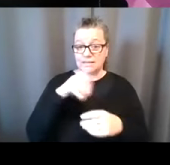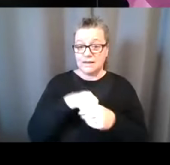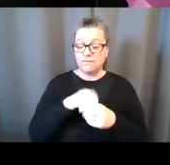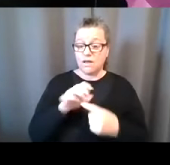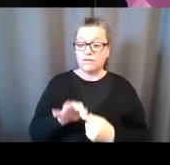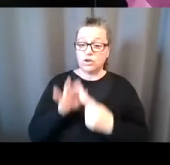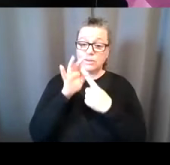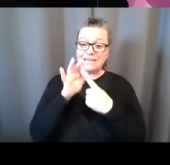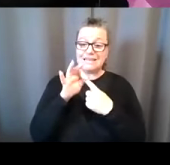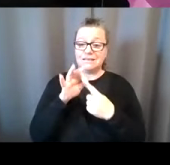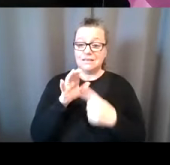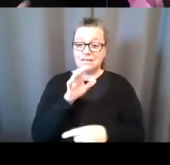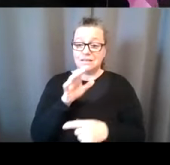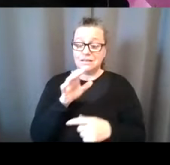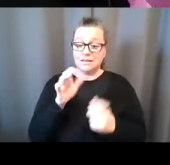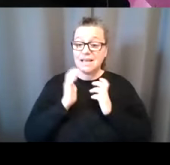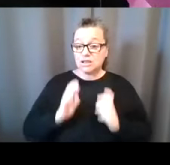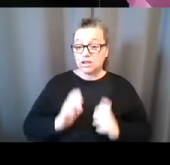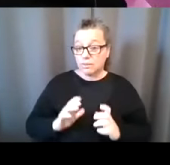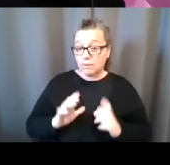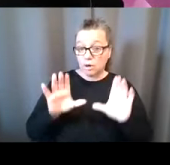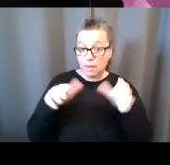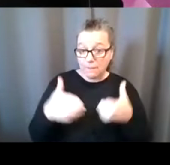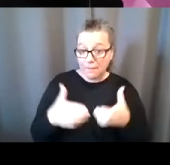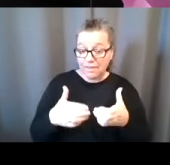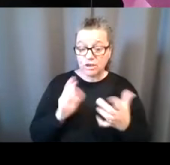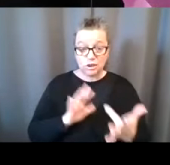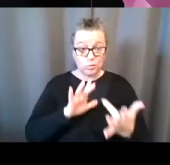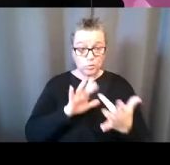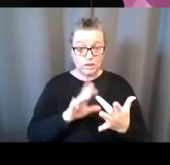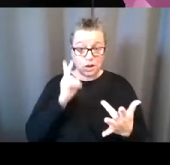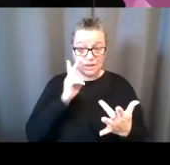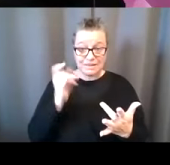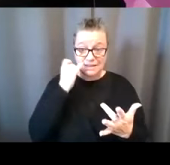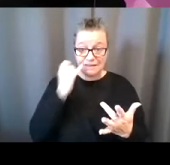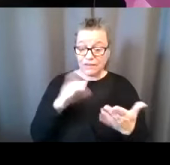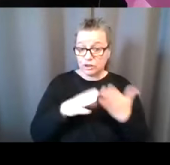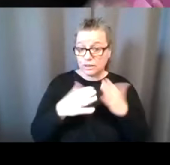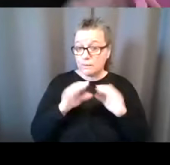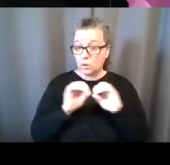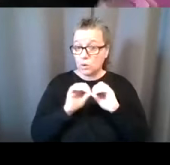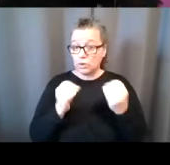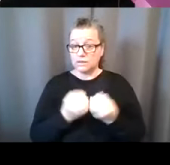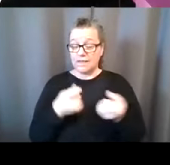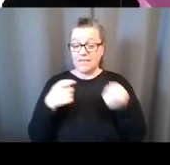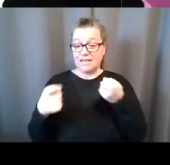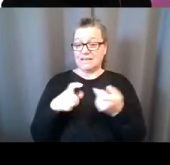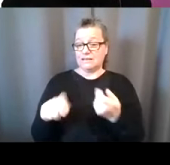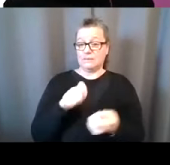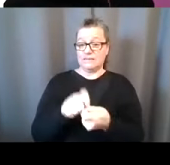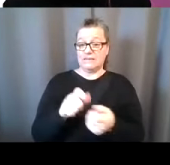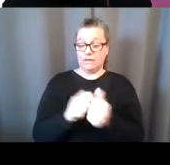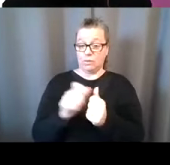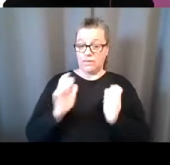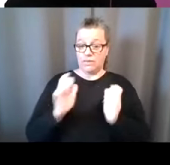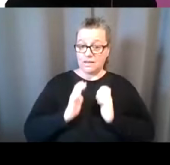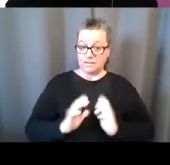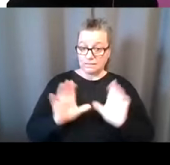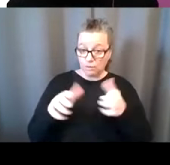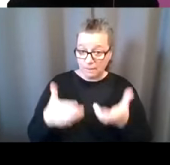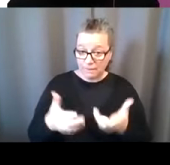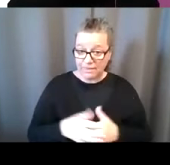customer population? Why don't you reach out and see if there's any community organizations that deal specifically with that customer